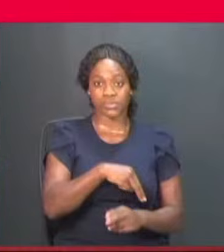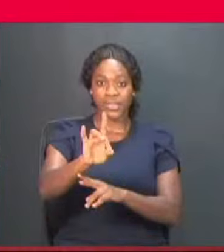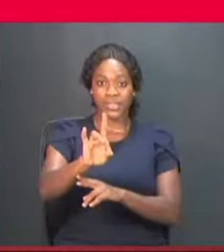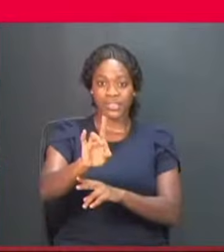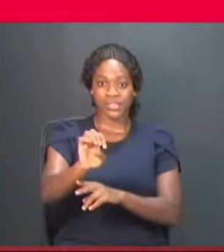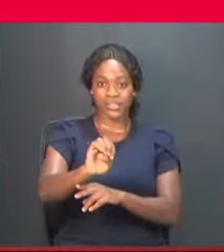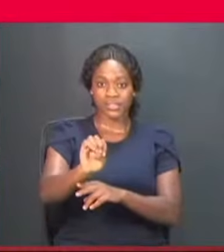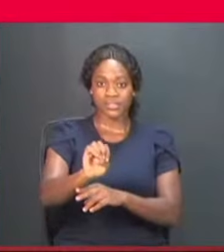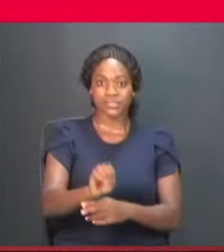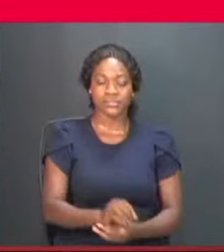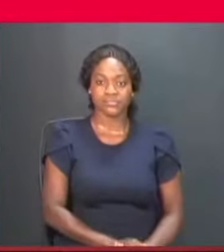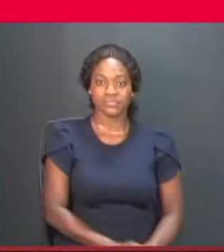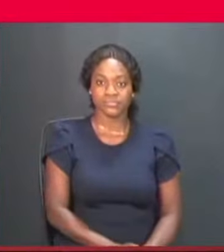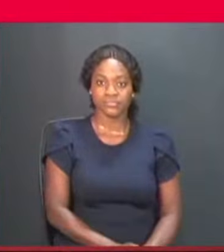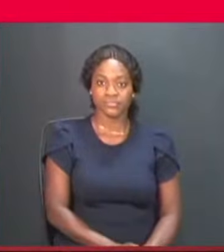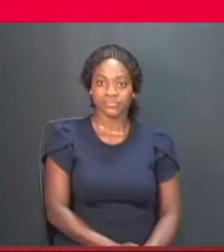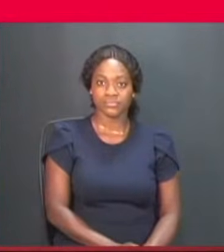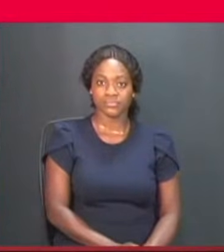8E.